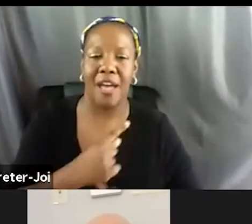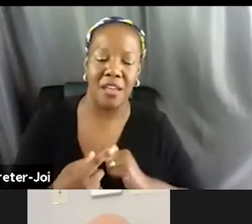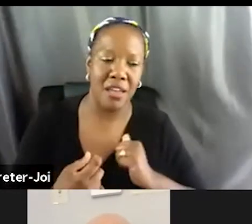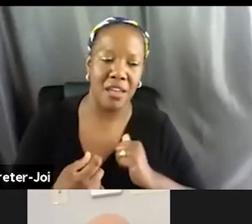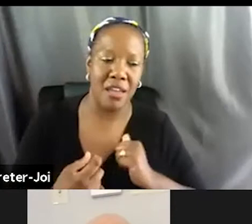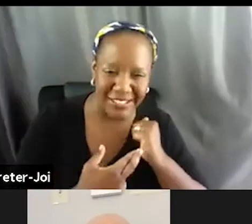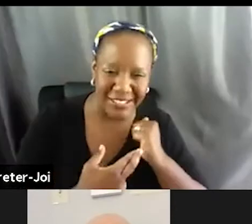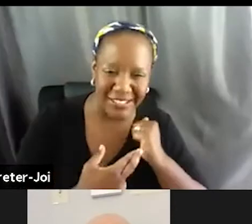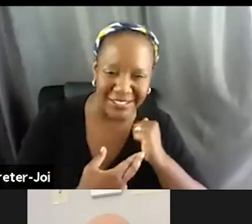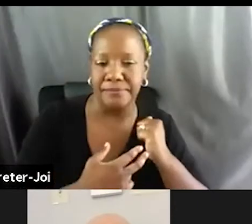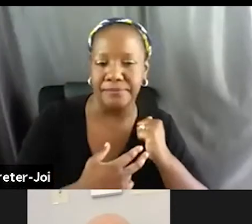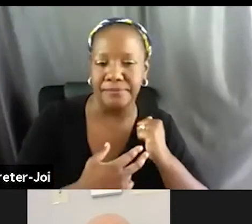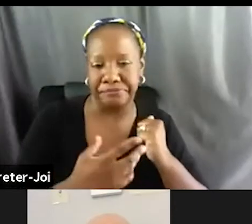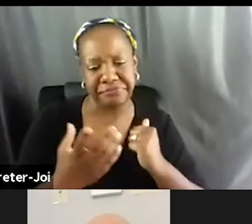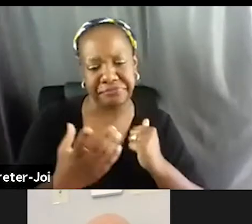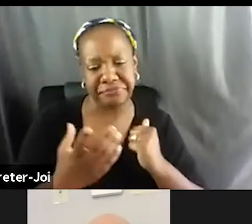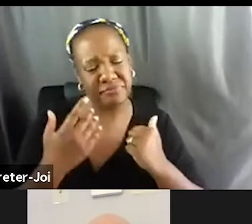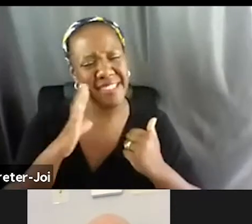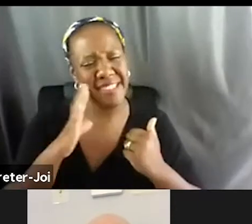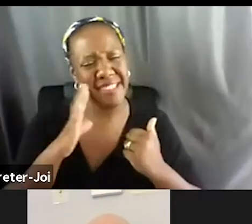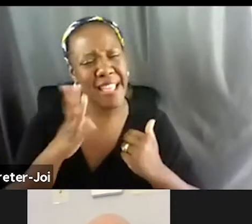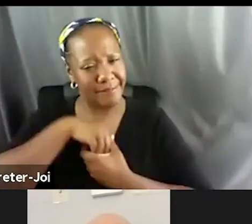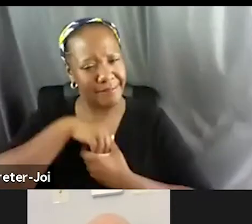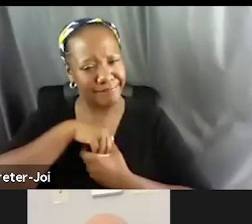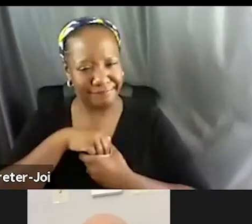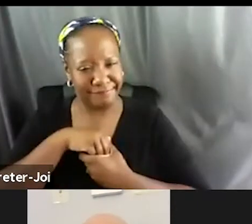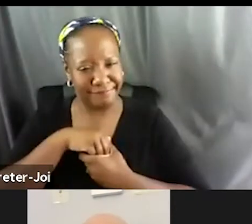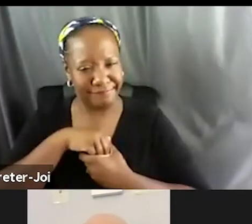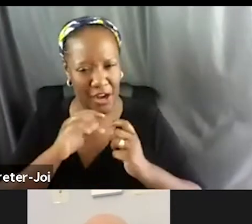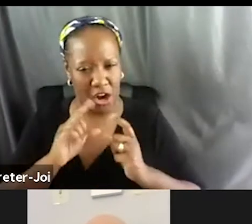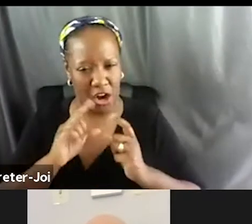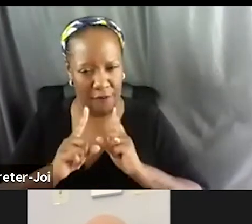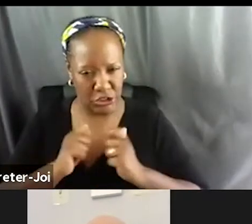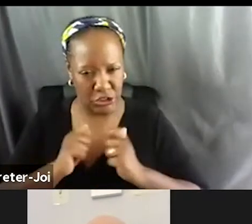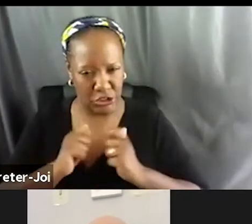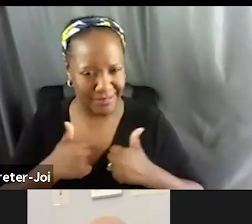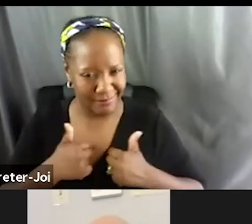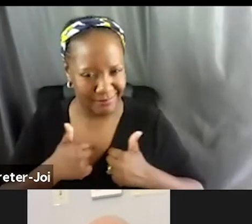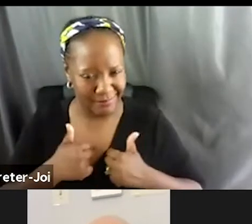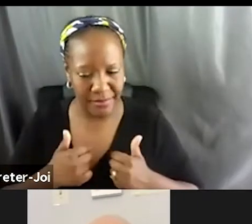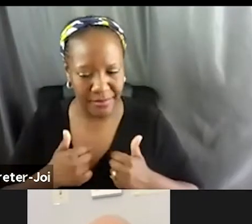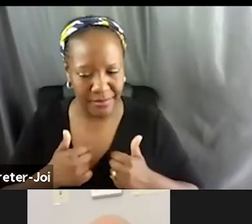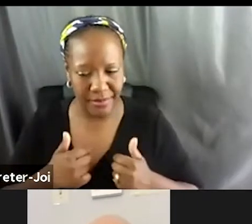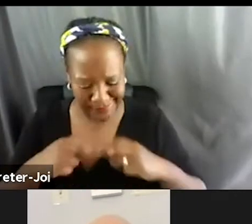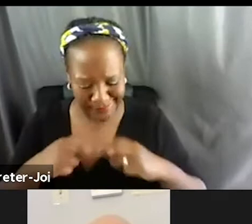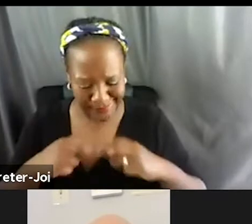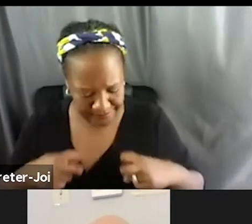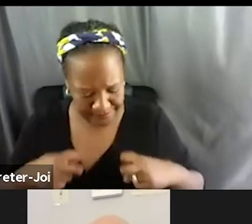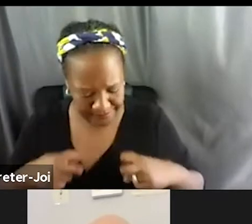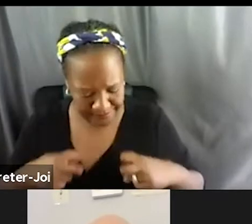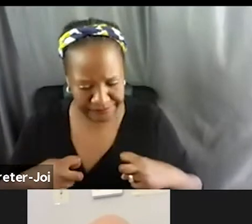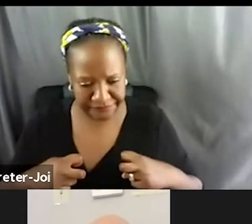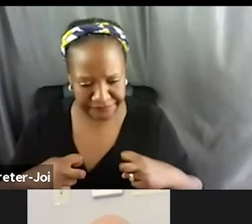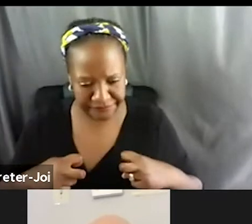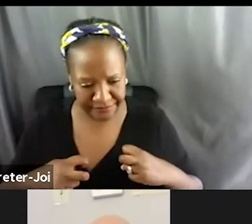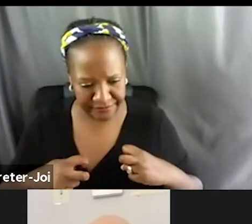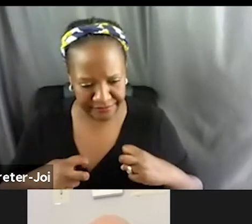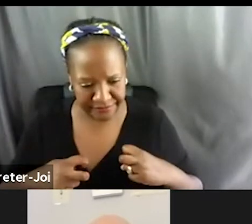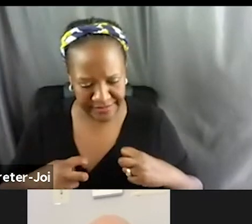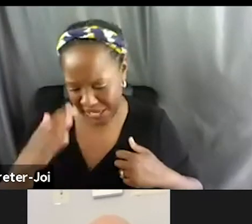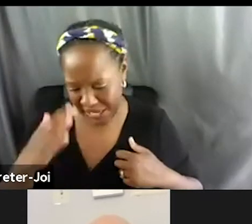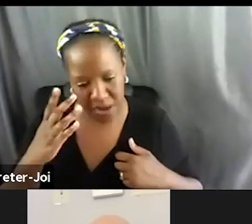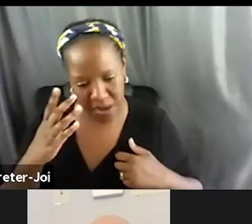internal conversation with myself, and I really got to the point where I knew that I could not